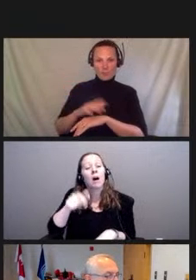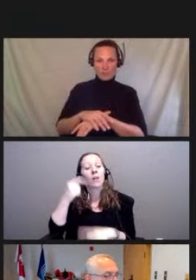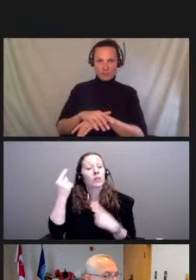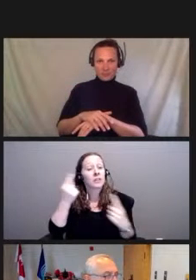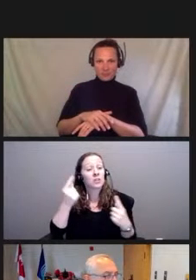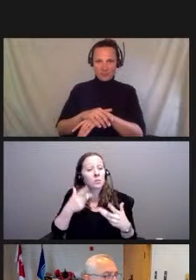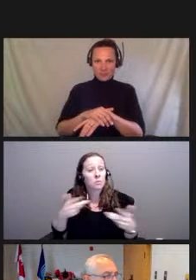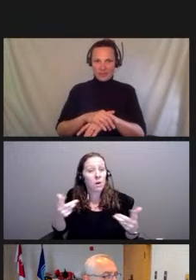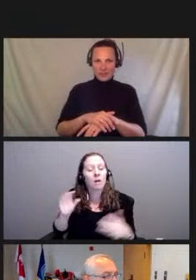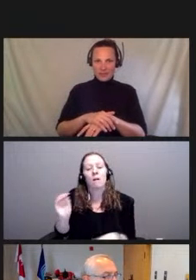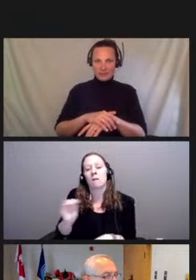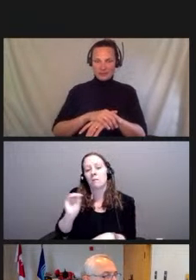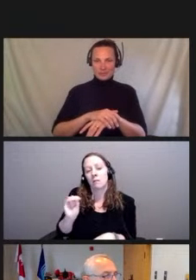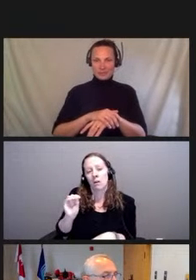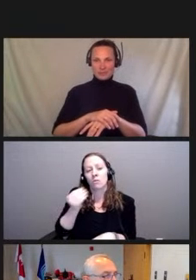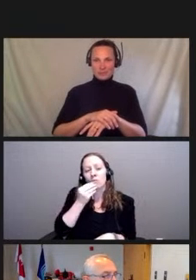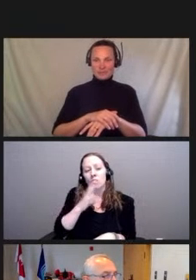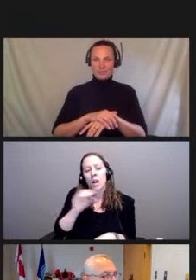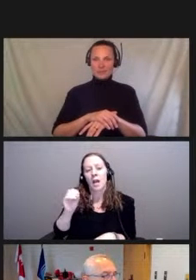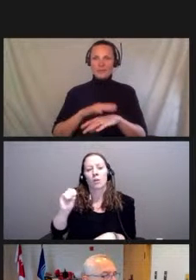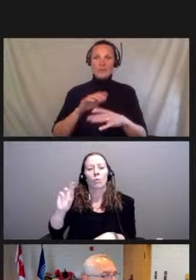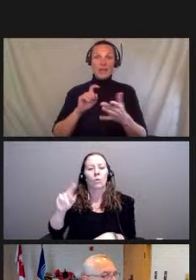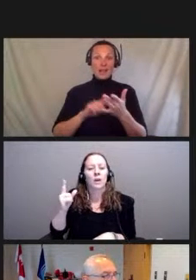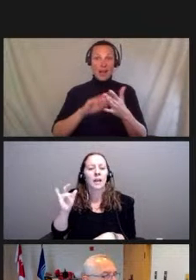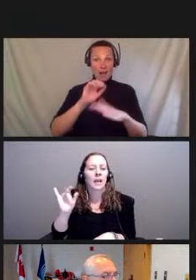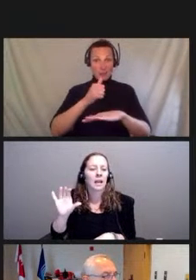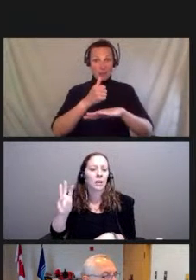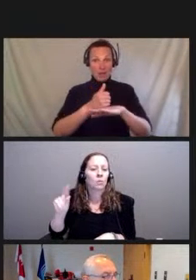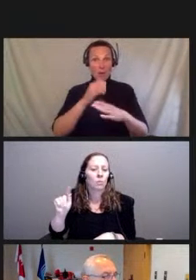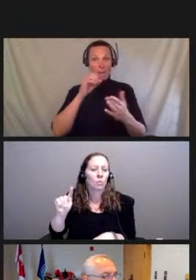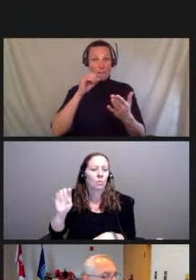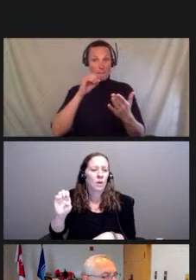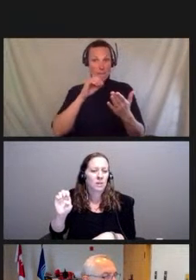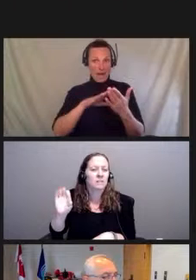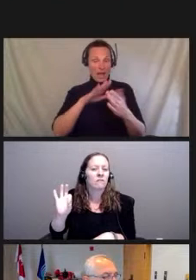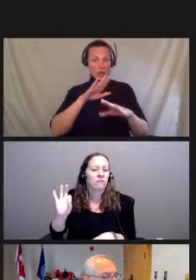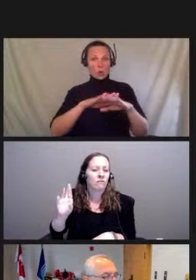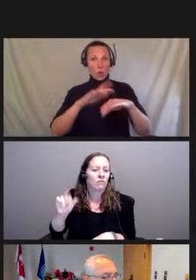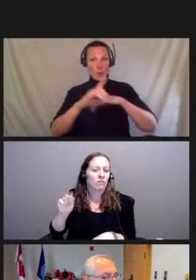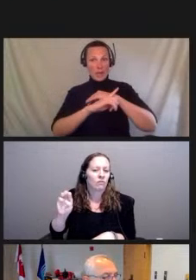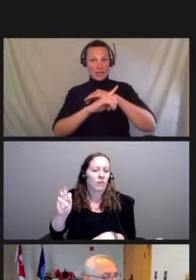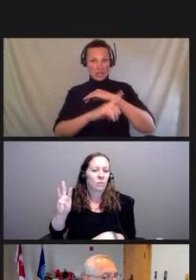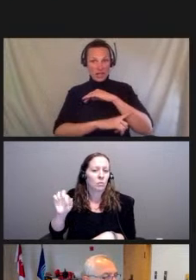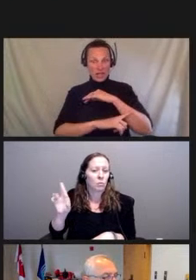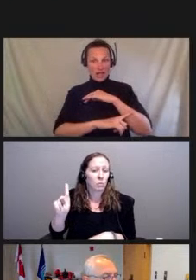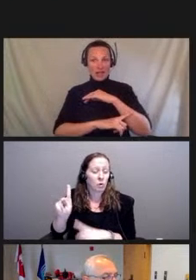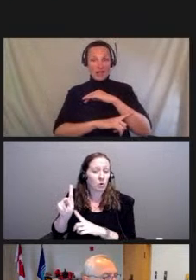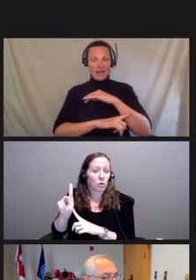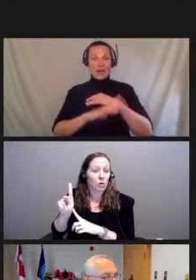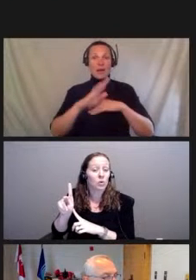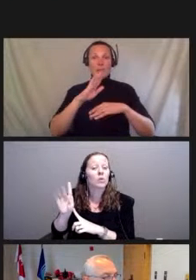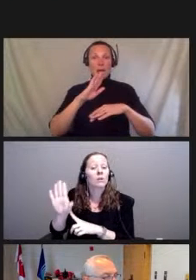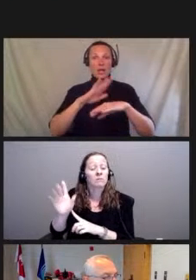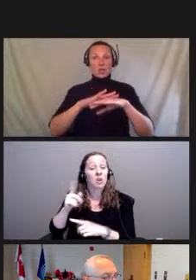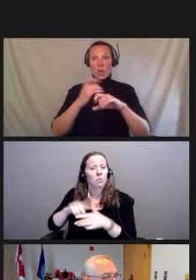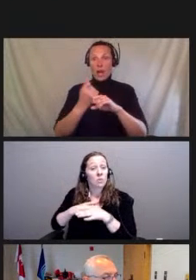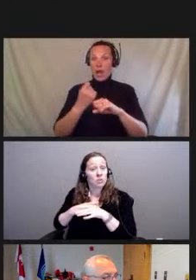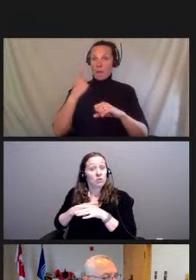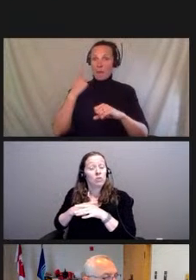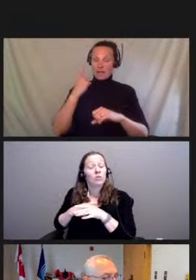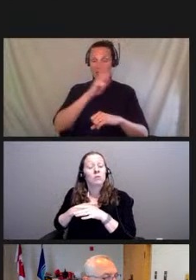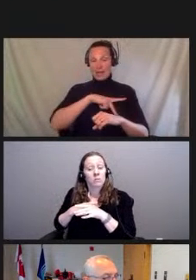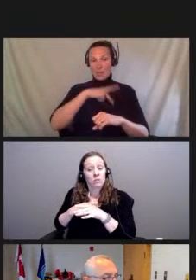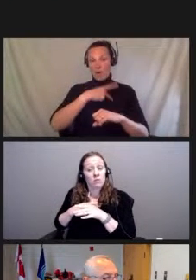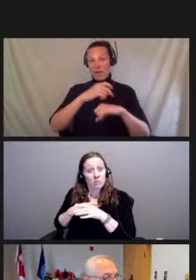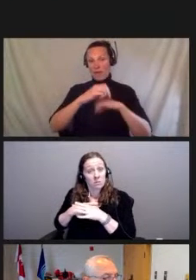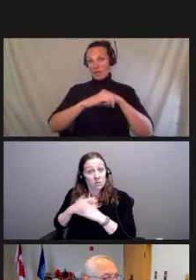Ontario Food and Organic Waste Framework. Late last year, the province released proposed amendments to the original policy framework that